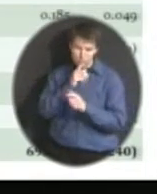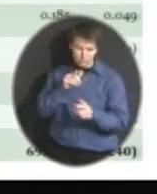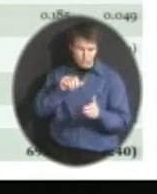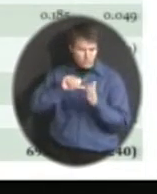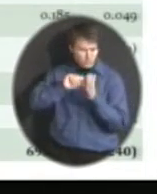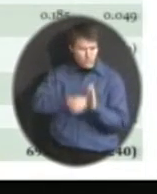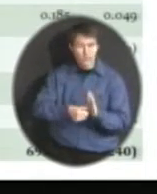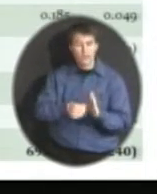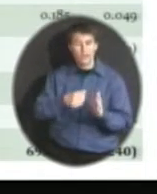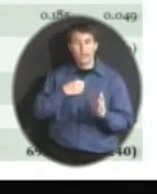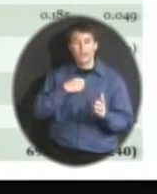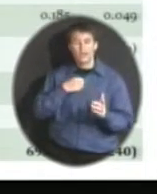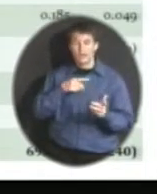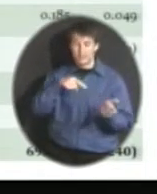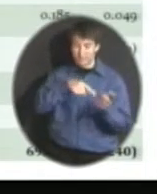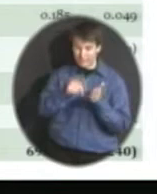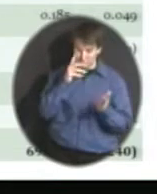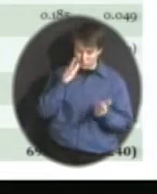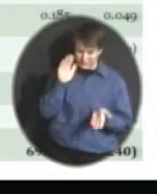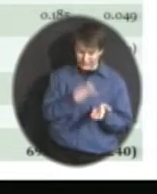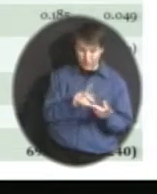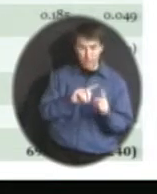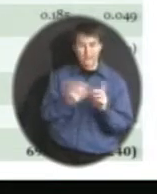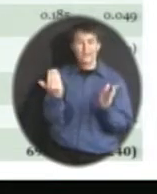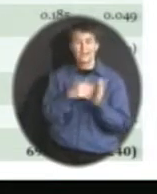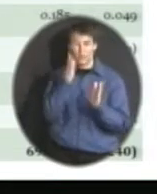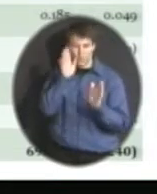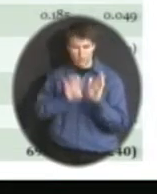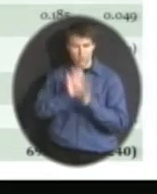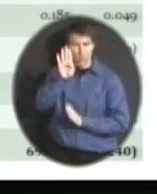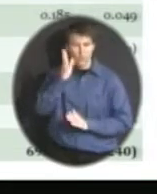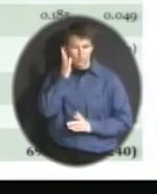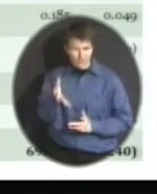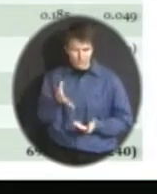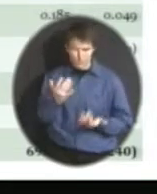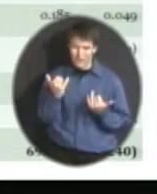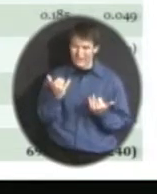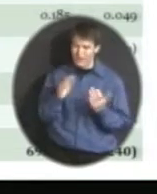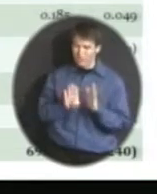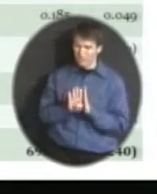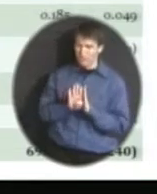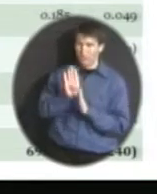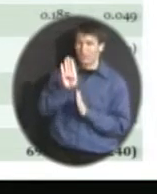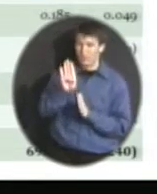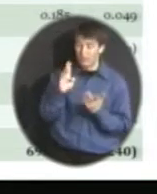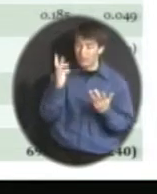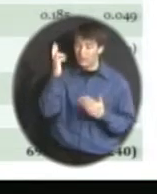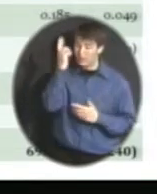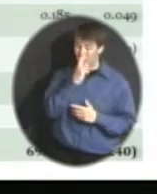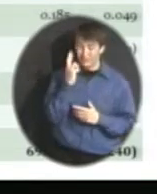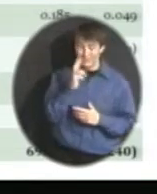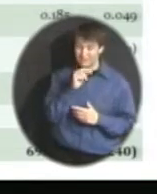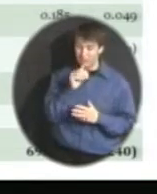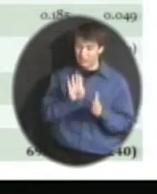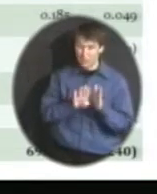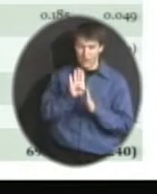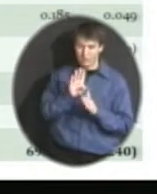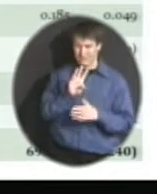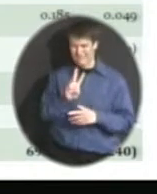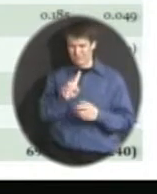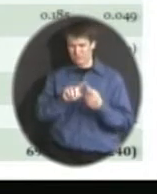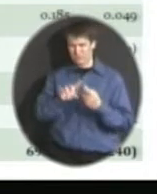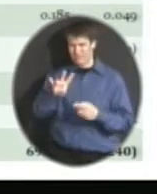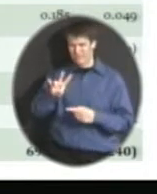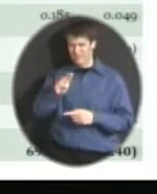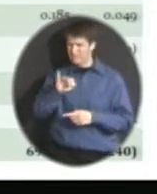1-year anomaly where the payments were going to be down and then they're going to spike back up. They're on the upward spike. The reason it doesn't go up 6-7 mils